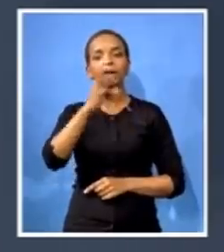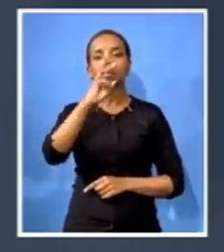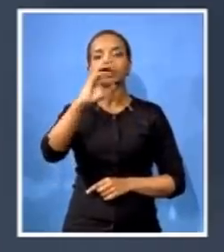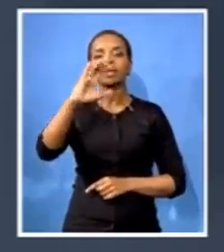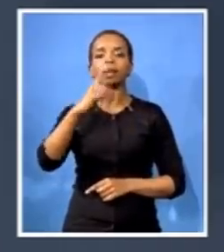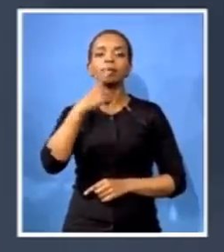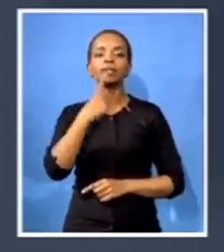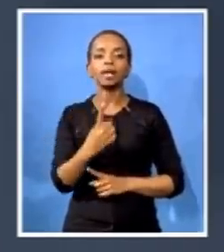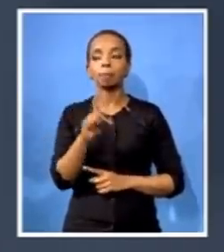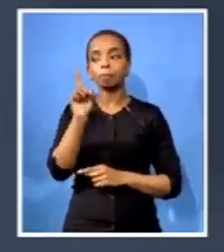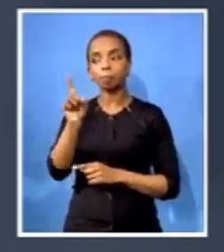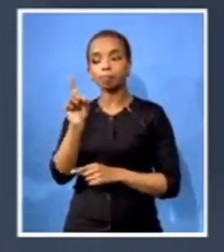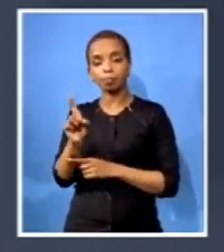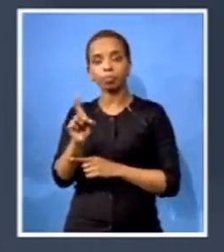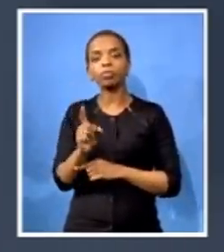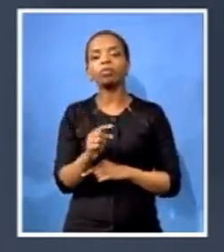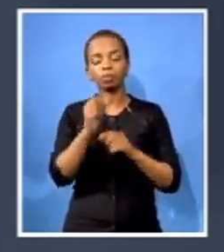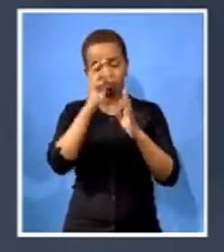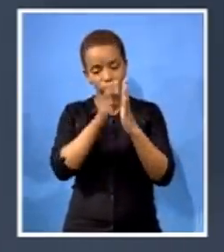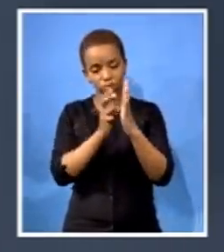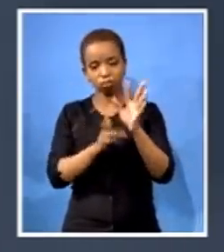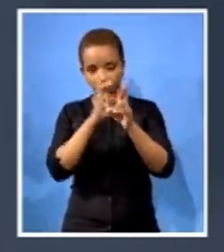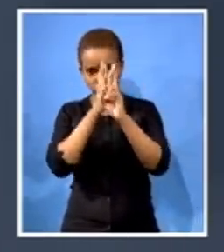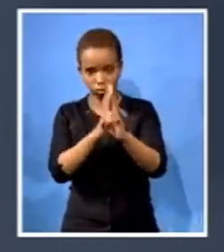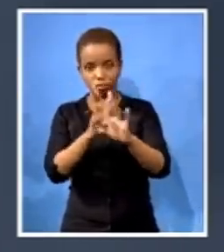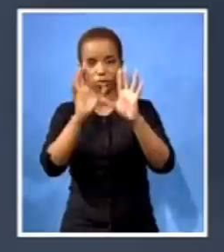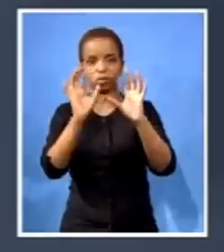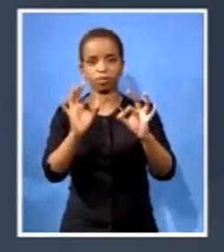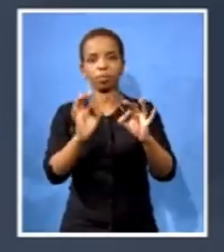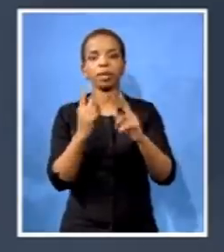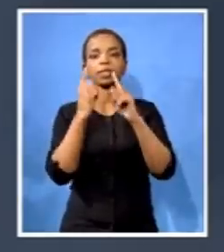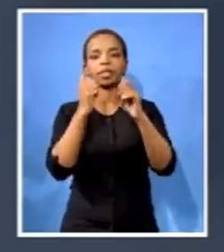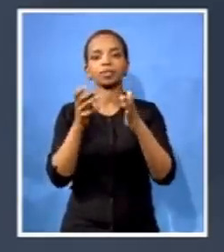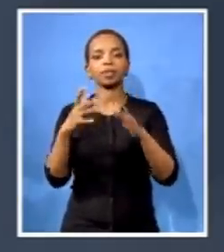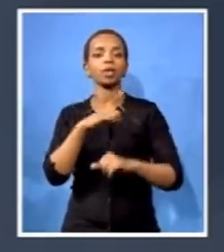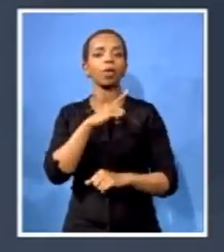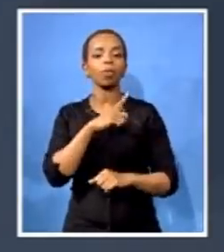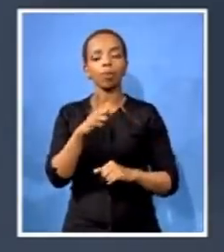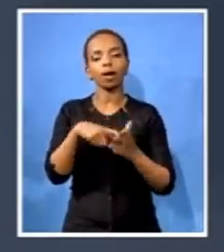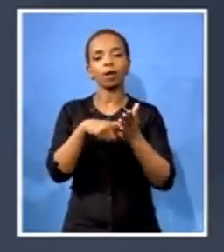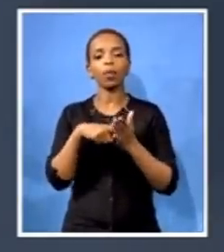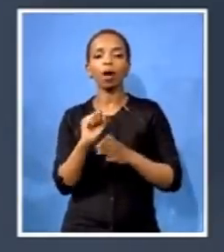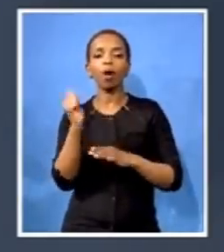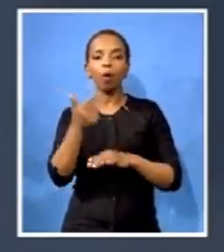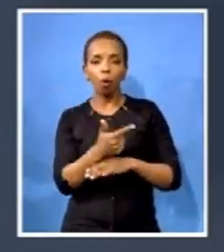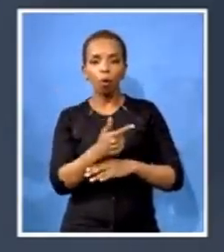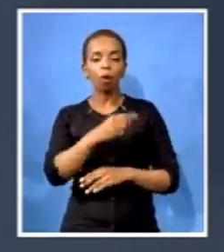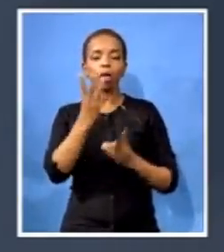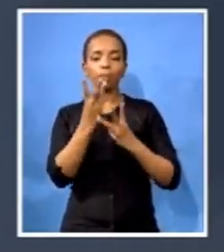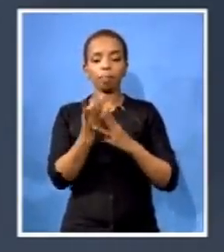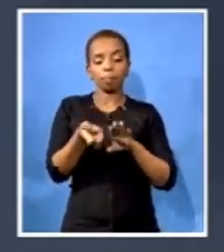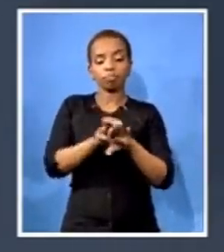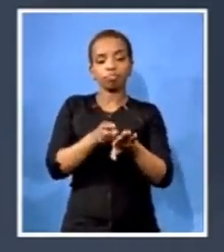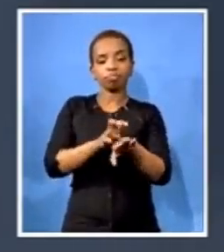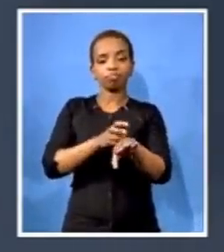to the level 4 lockdown regulations, which require all passengers to wear face masks. They say they're also providing hand sanitizers